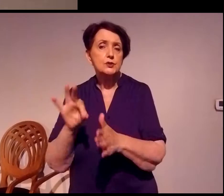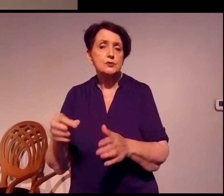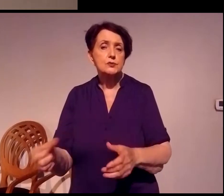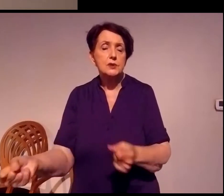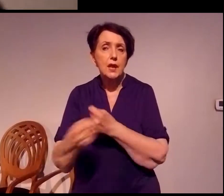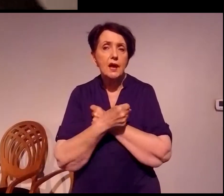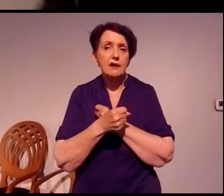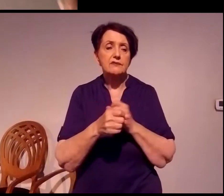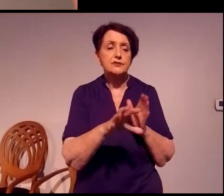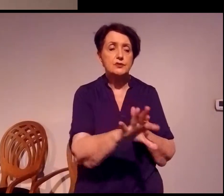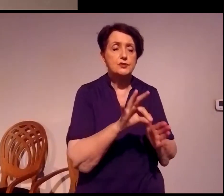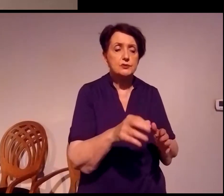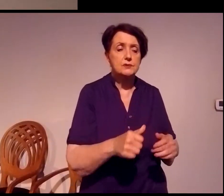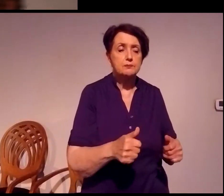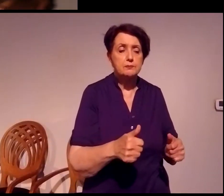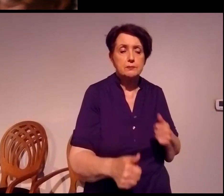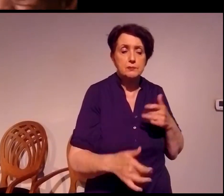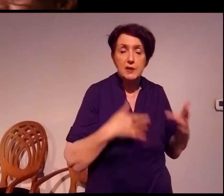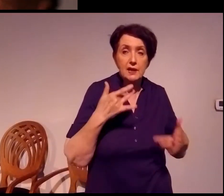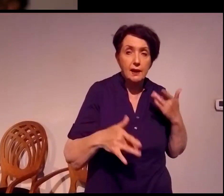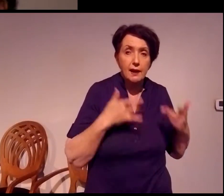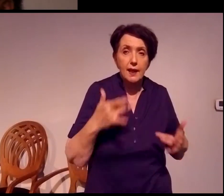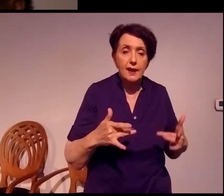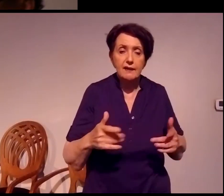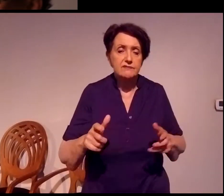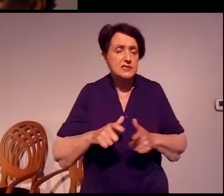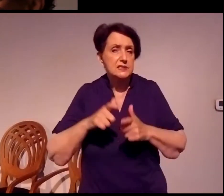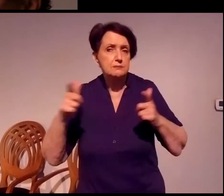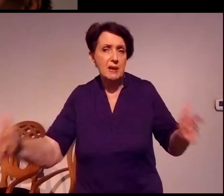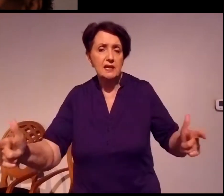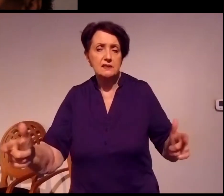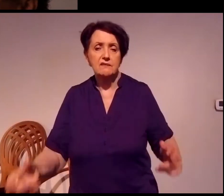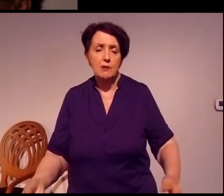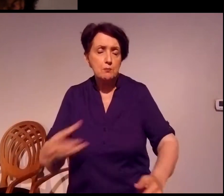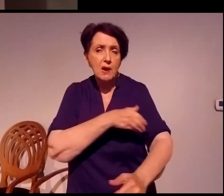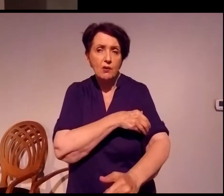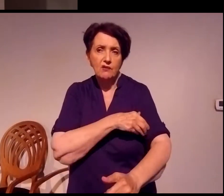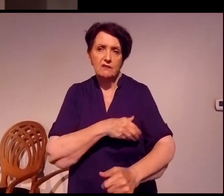to choose to be expansive and powerful.